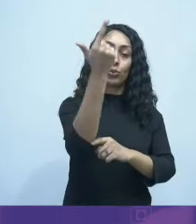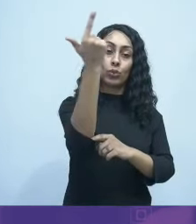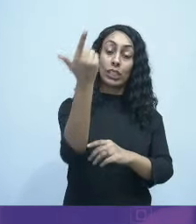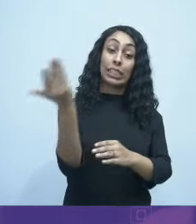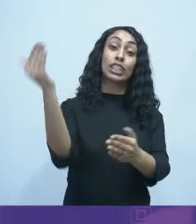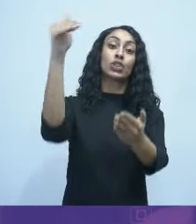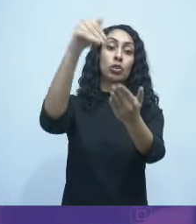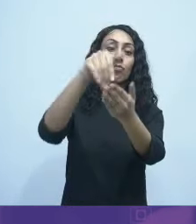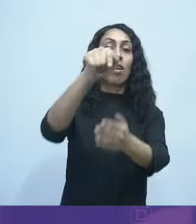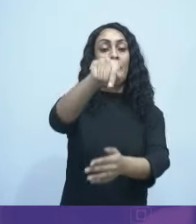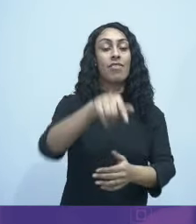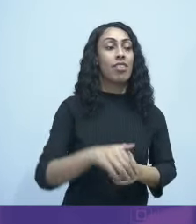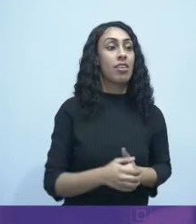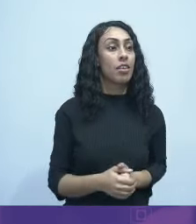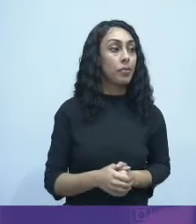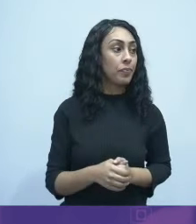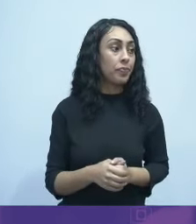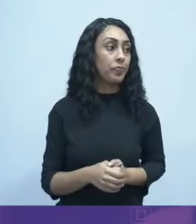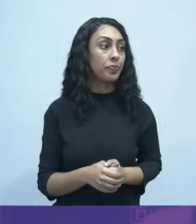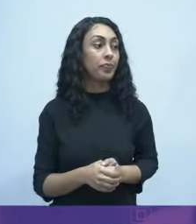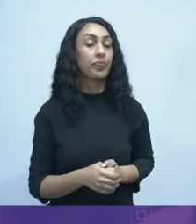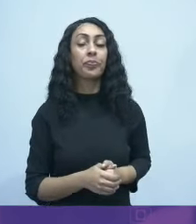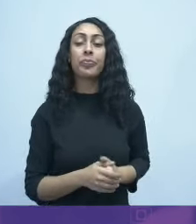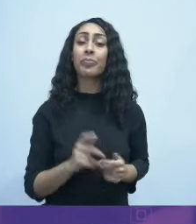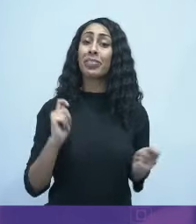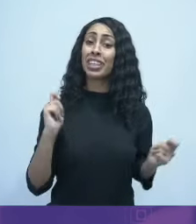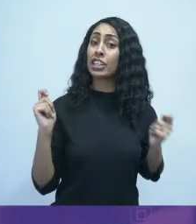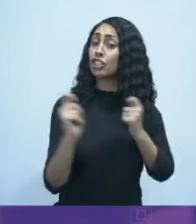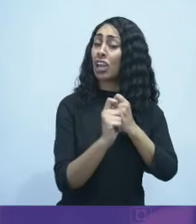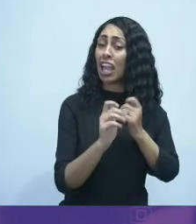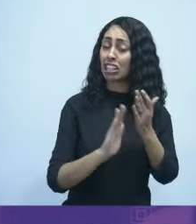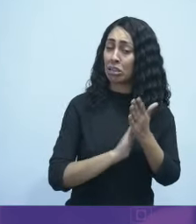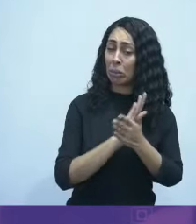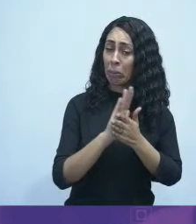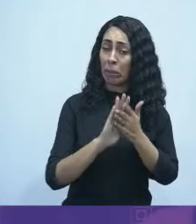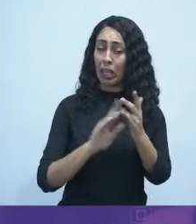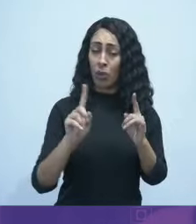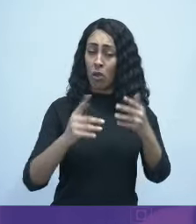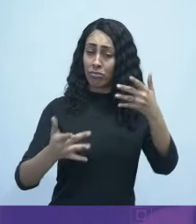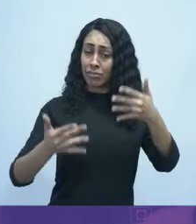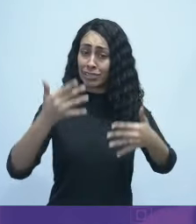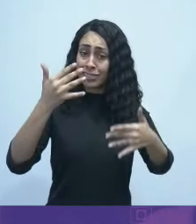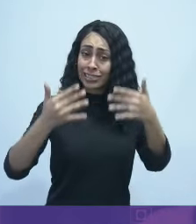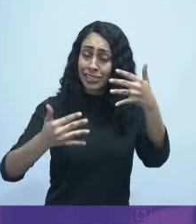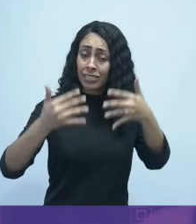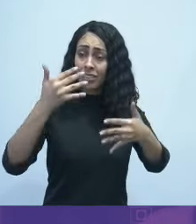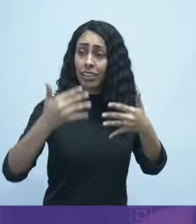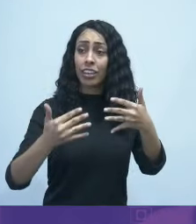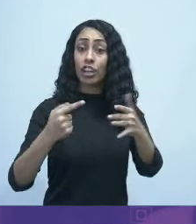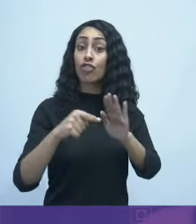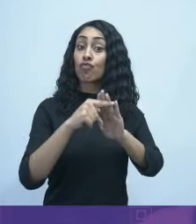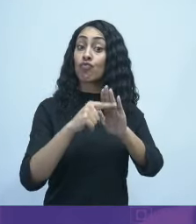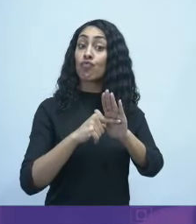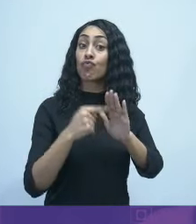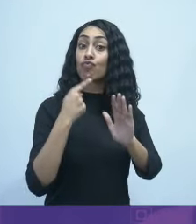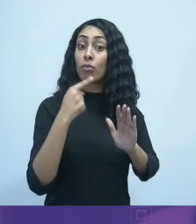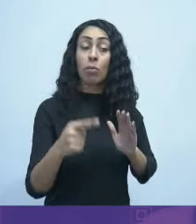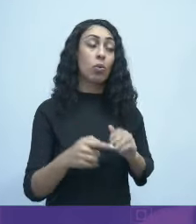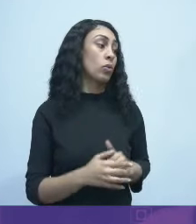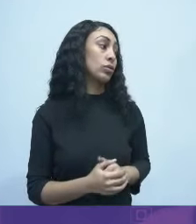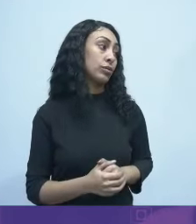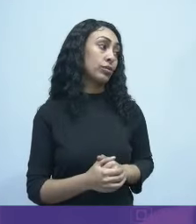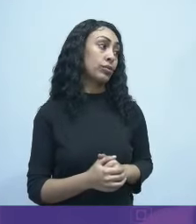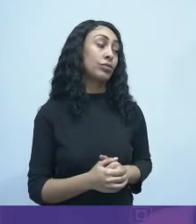there. Absolutely. And what do these changes look like in statistical terms from the latest report? Well, certainly from a